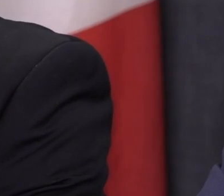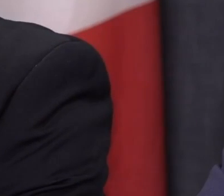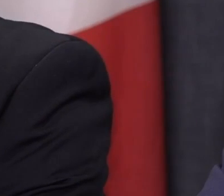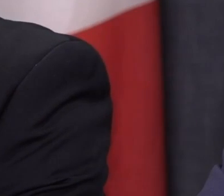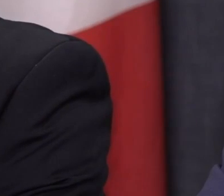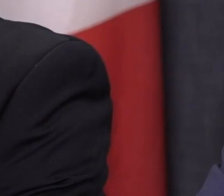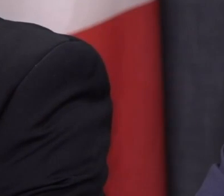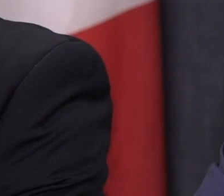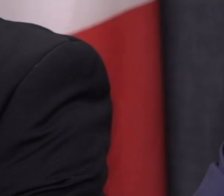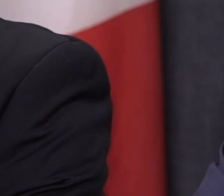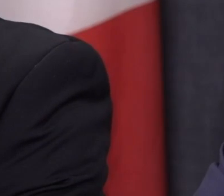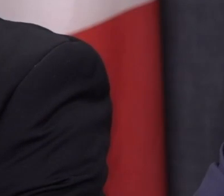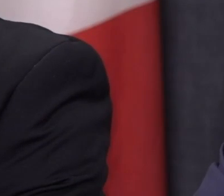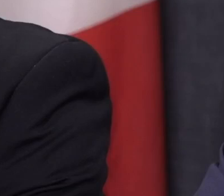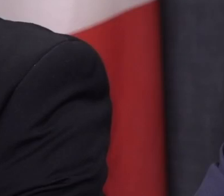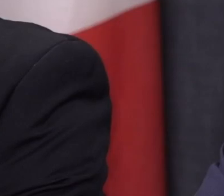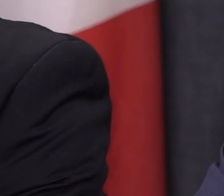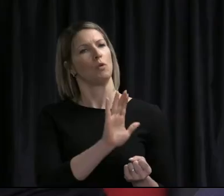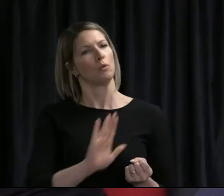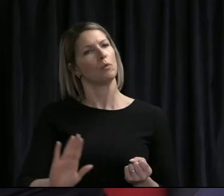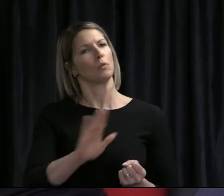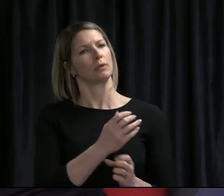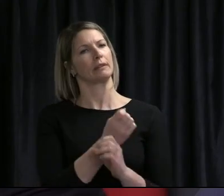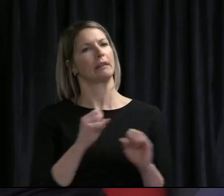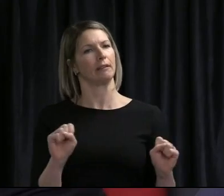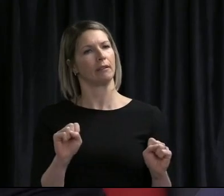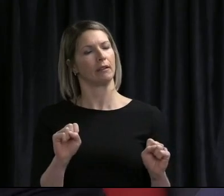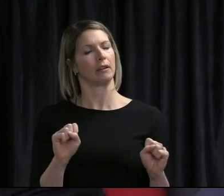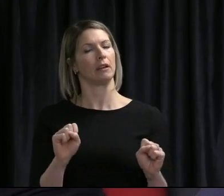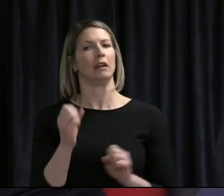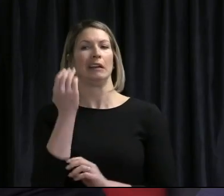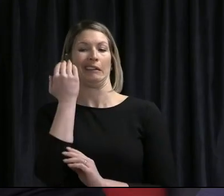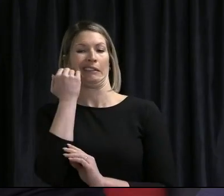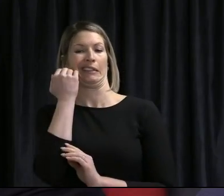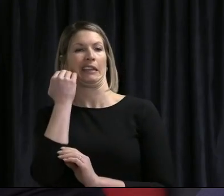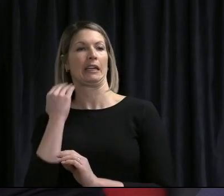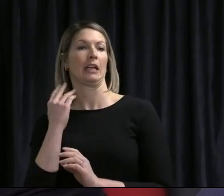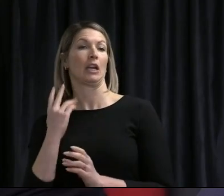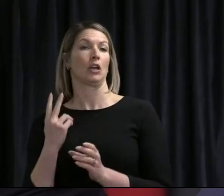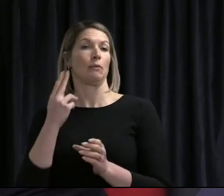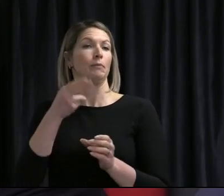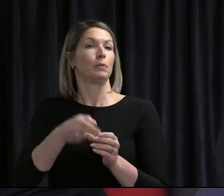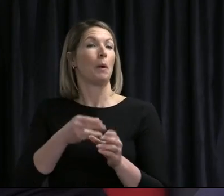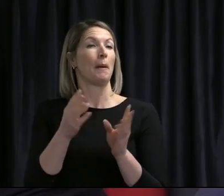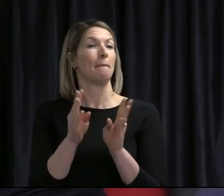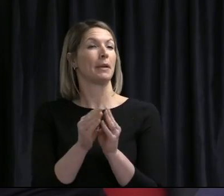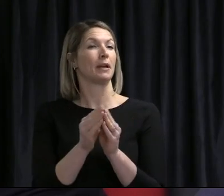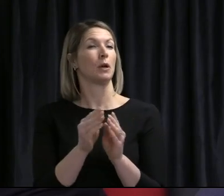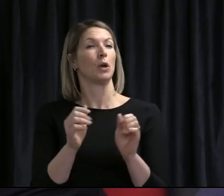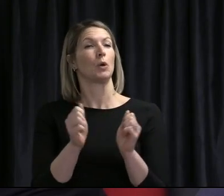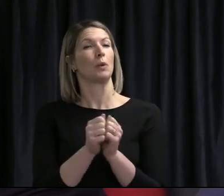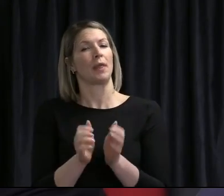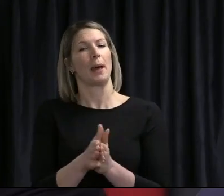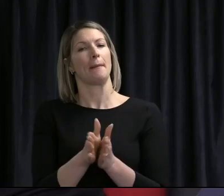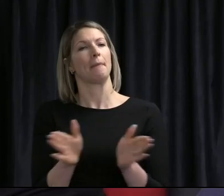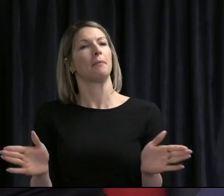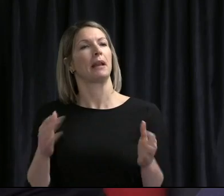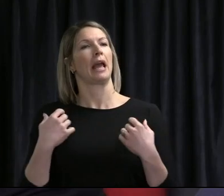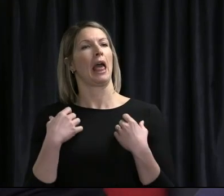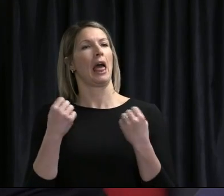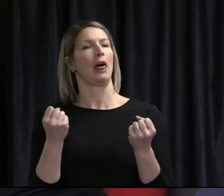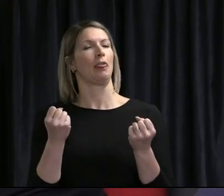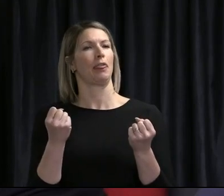Labradorians. I've also met with our Joint Public Health Response Committee this morning, which includes opposition